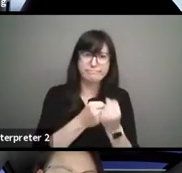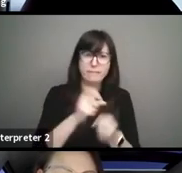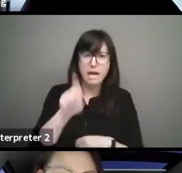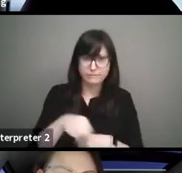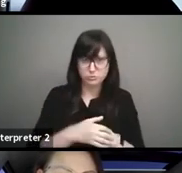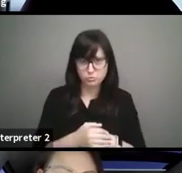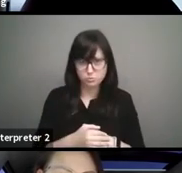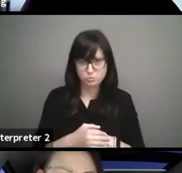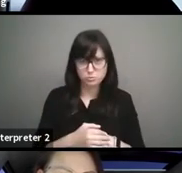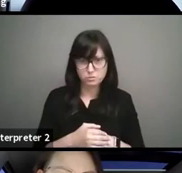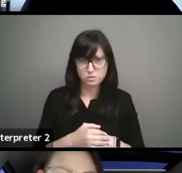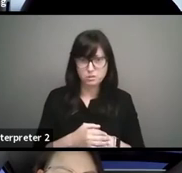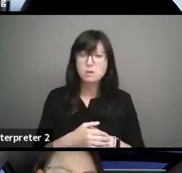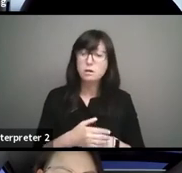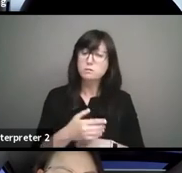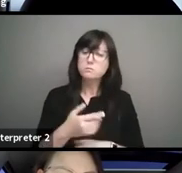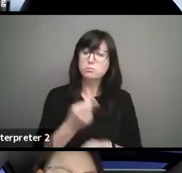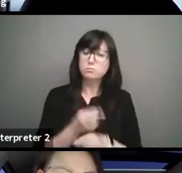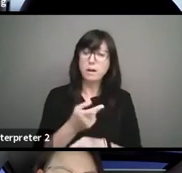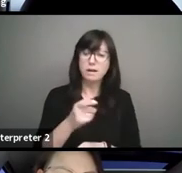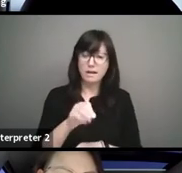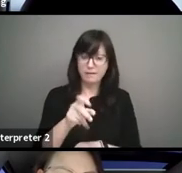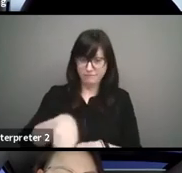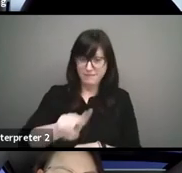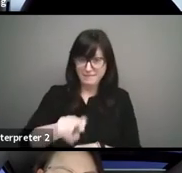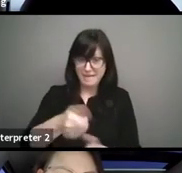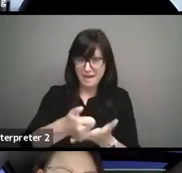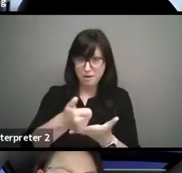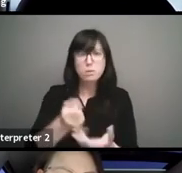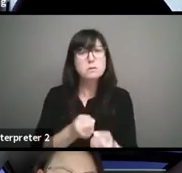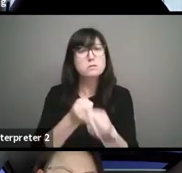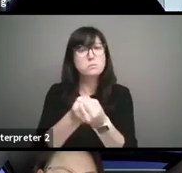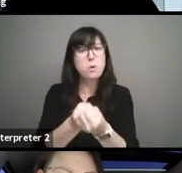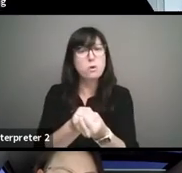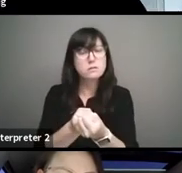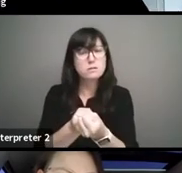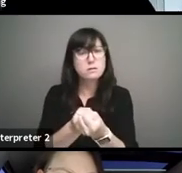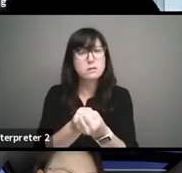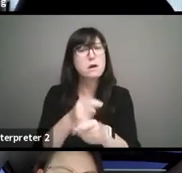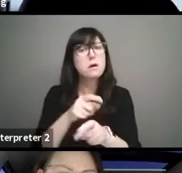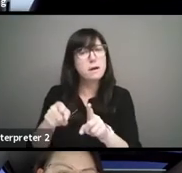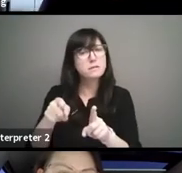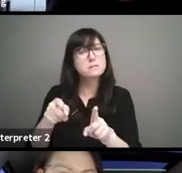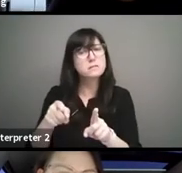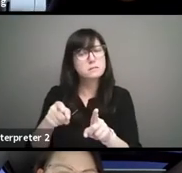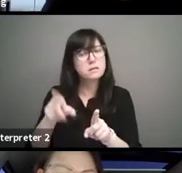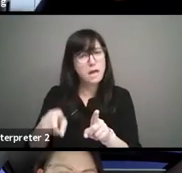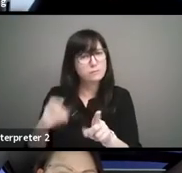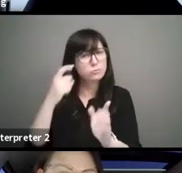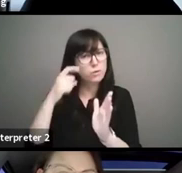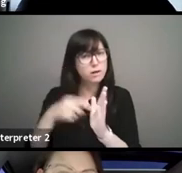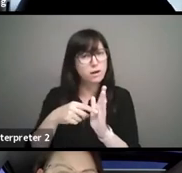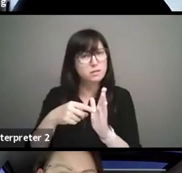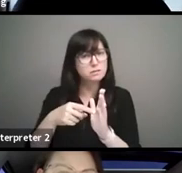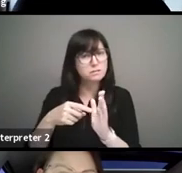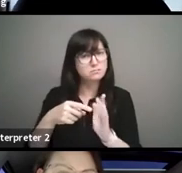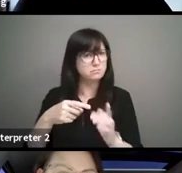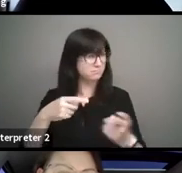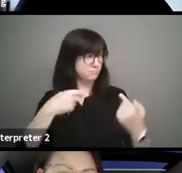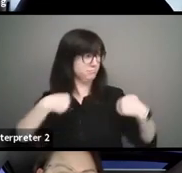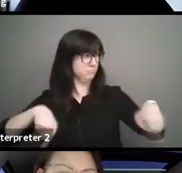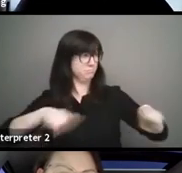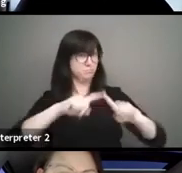Yes, like we're supporting folks in need, but it doesn't come without recognizing that everybody is in need of